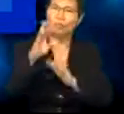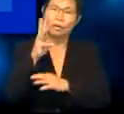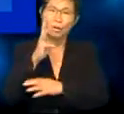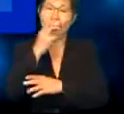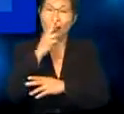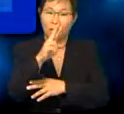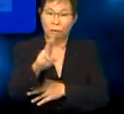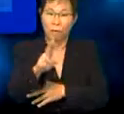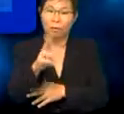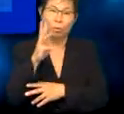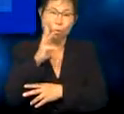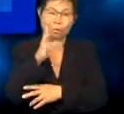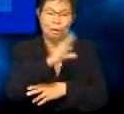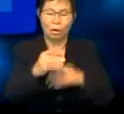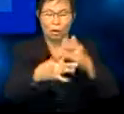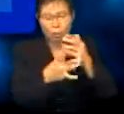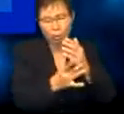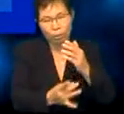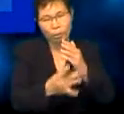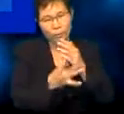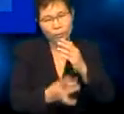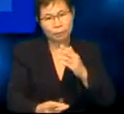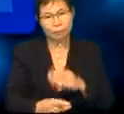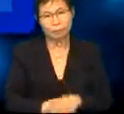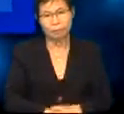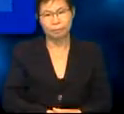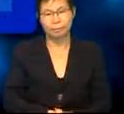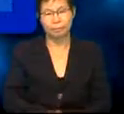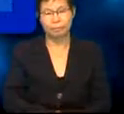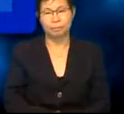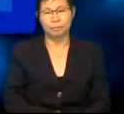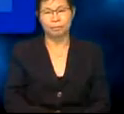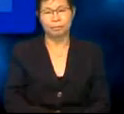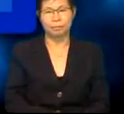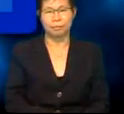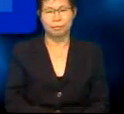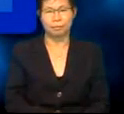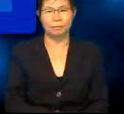Examples of liquids are water and oil.